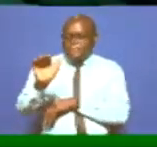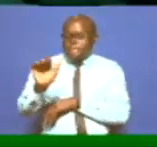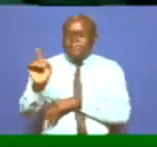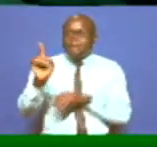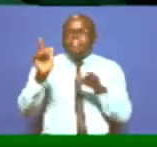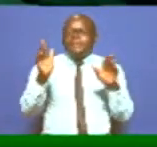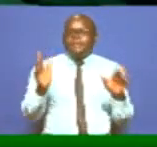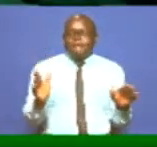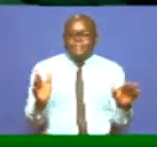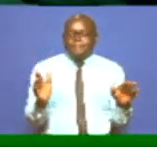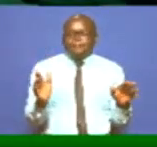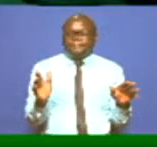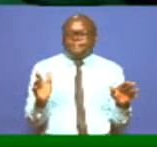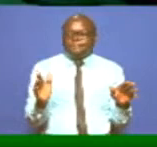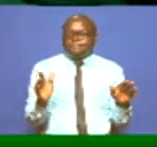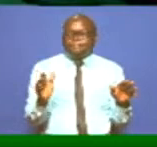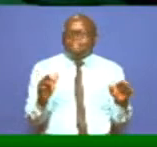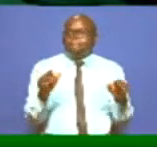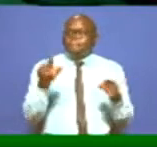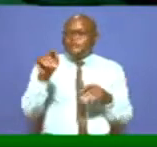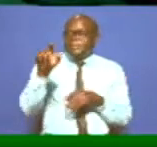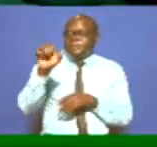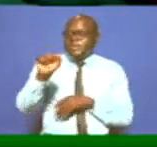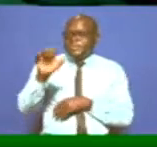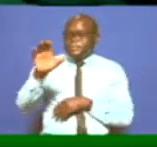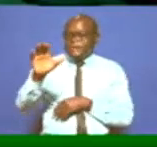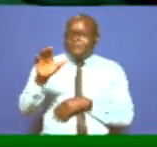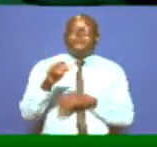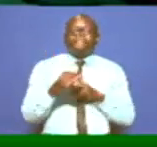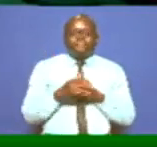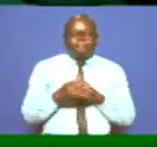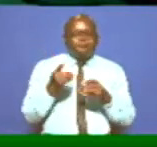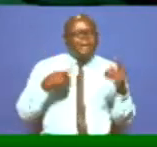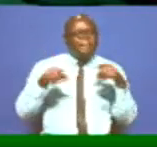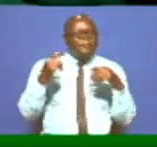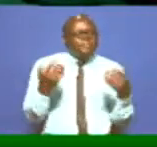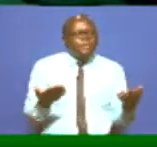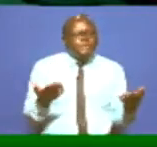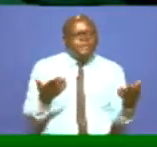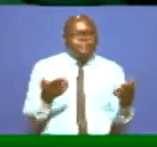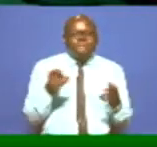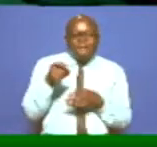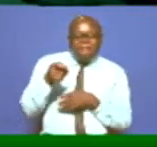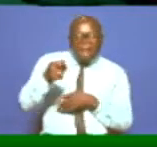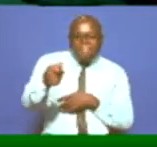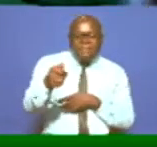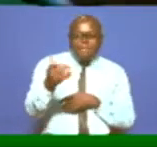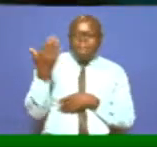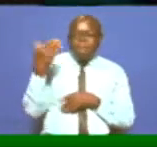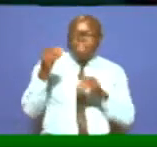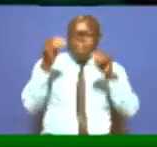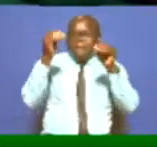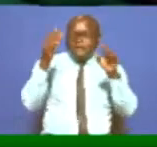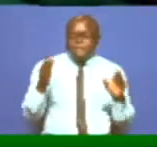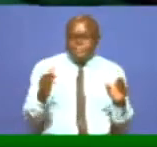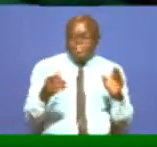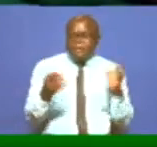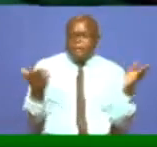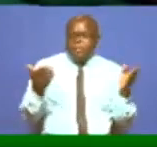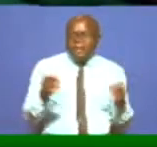Secretary, or rather the Teacher Service Commission, about the payment of a former teacher at Madede Primary